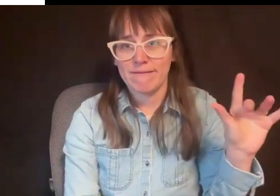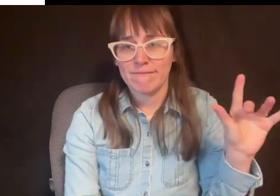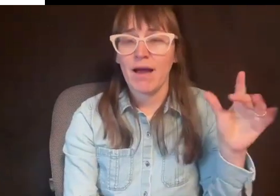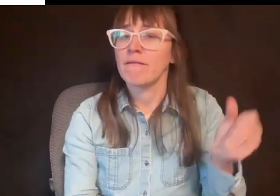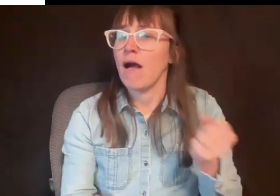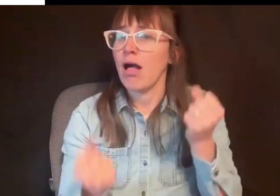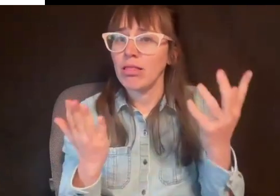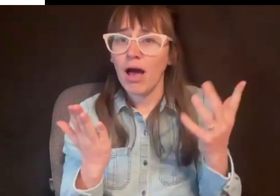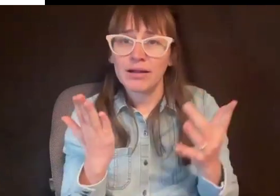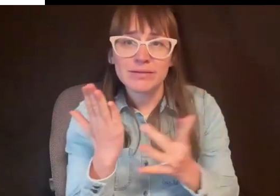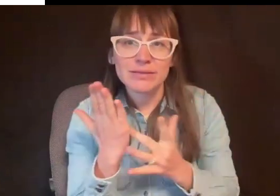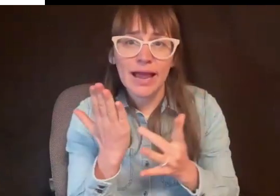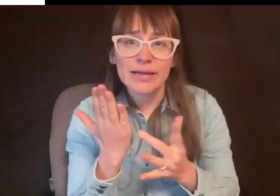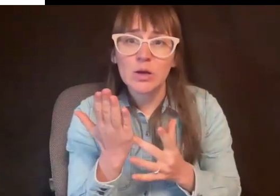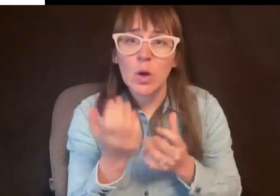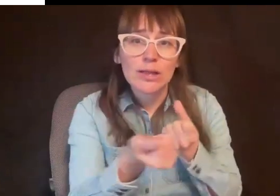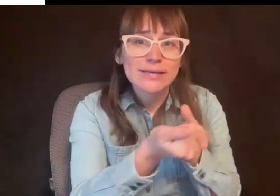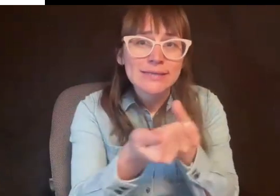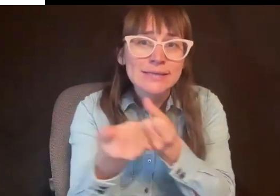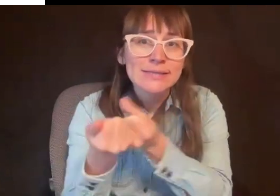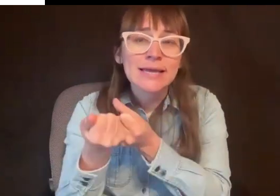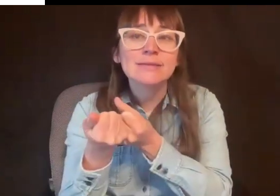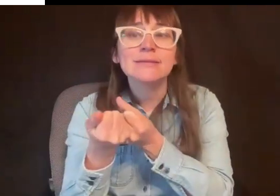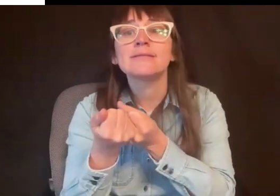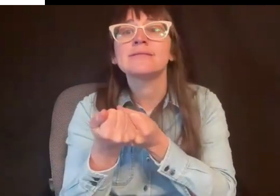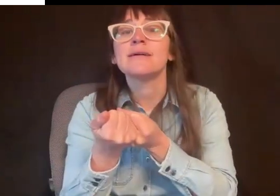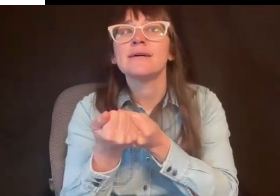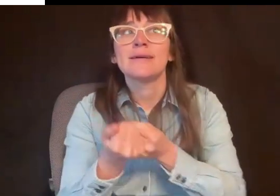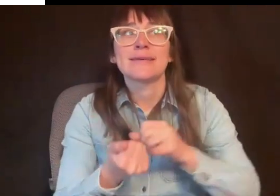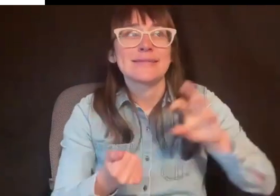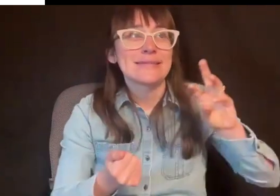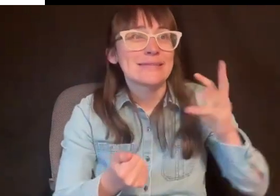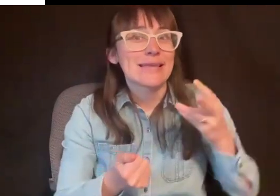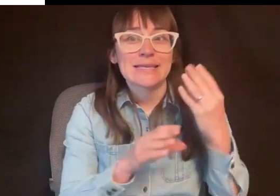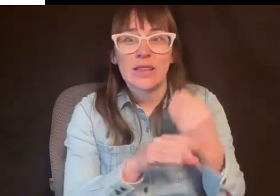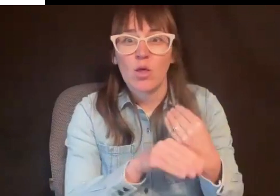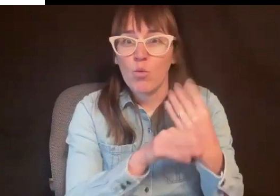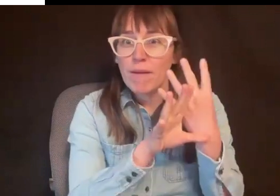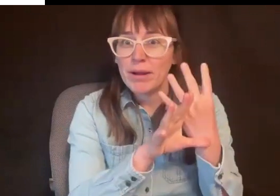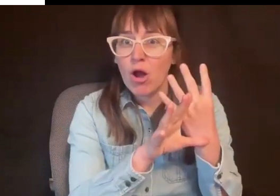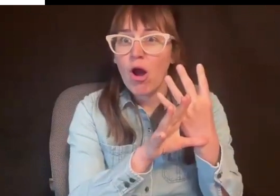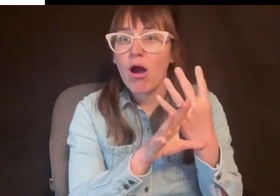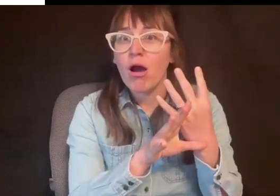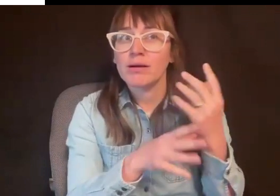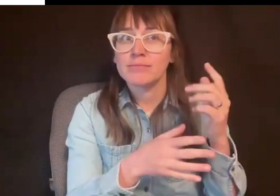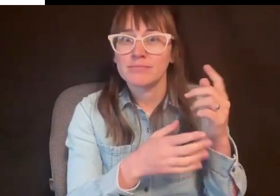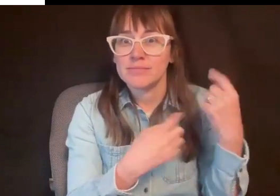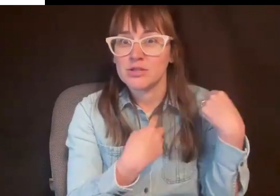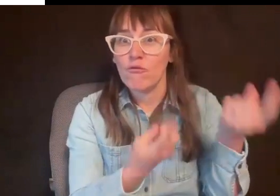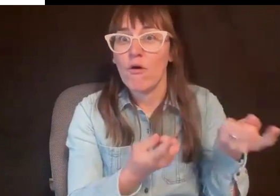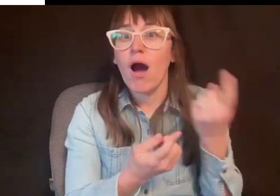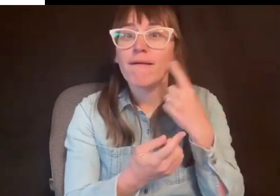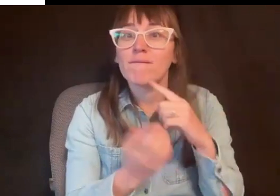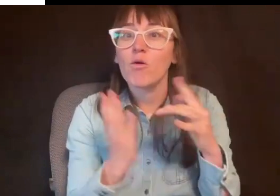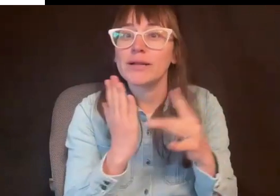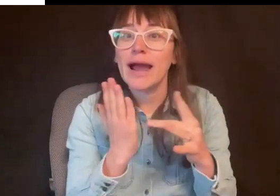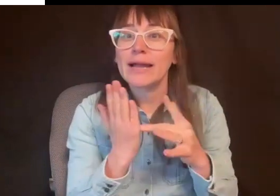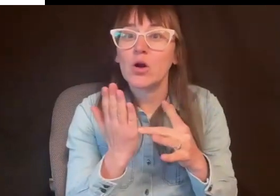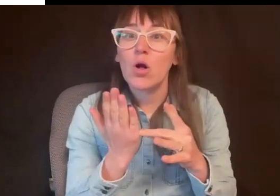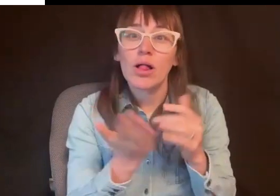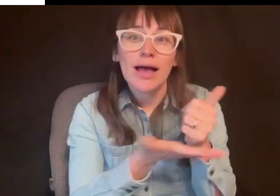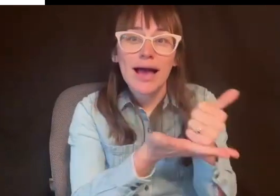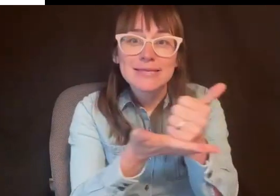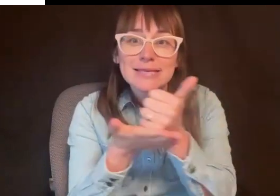assistance, and this is the sixth webinar in a series to provide technical assistance to our